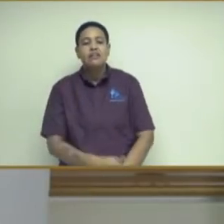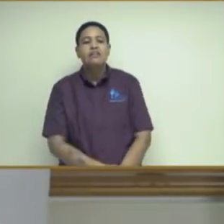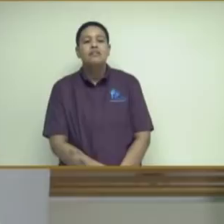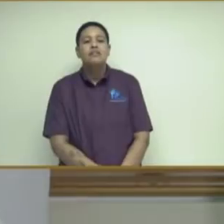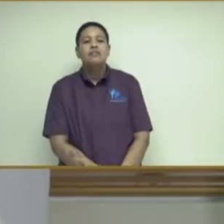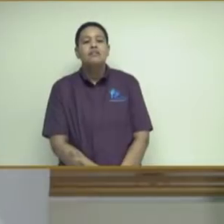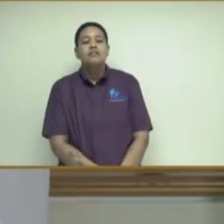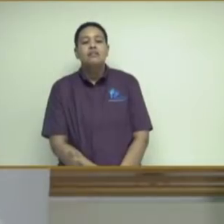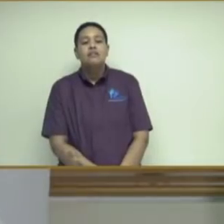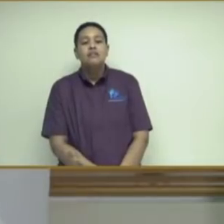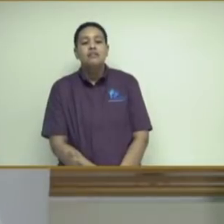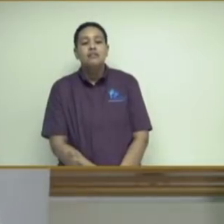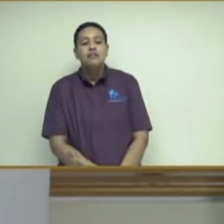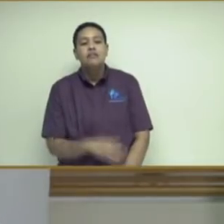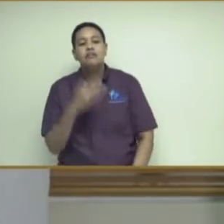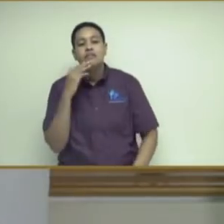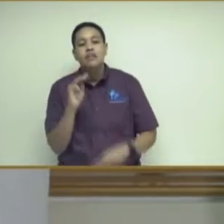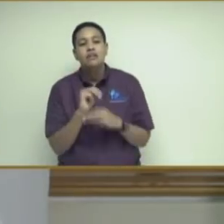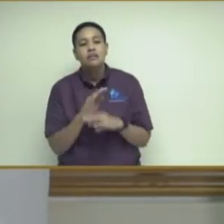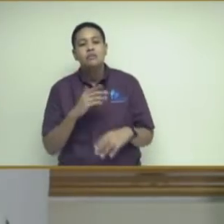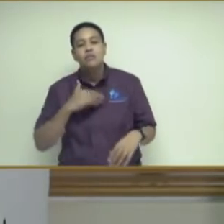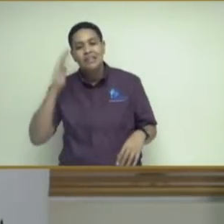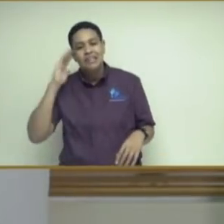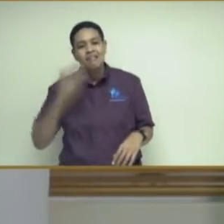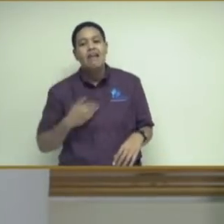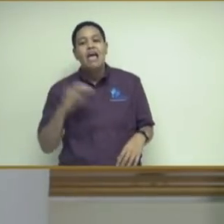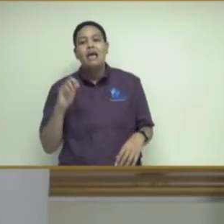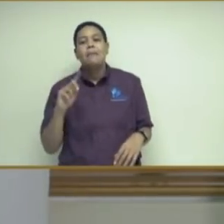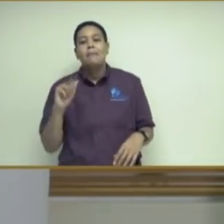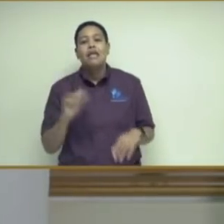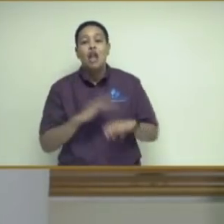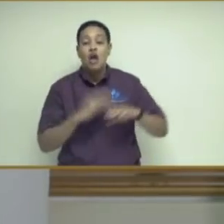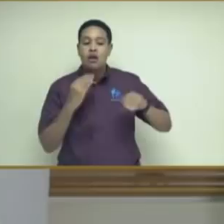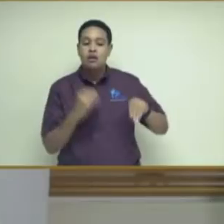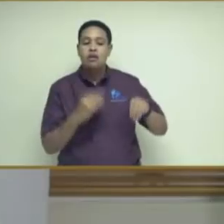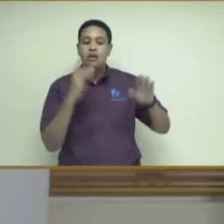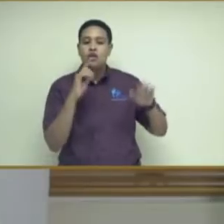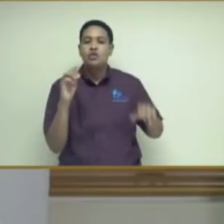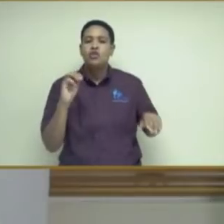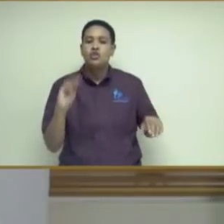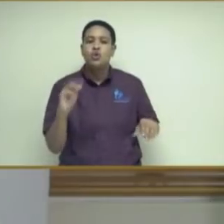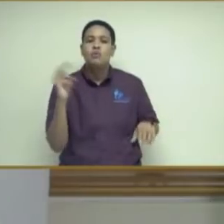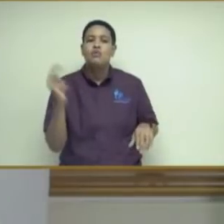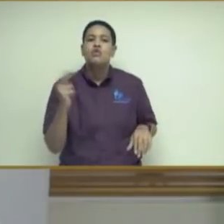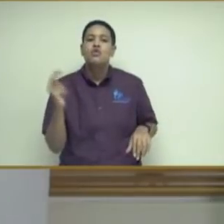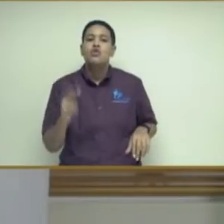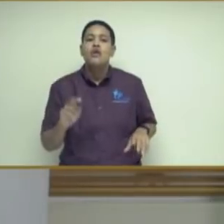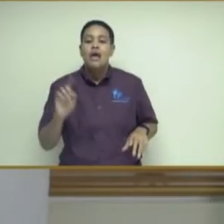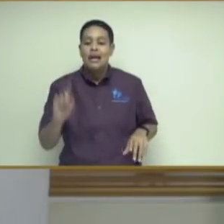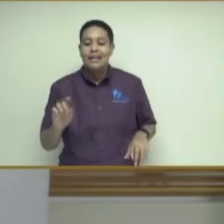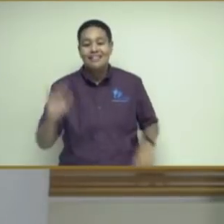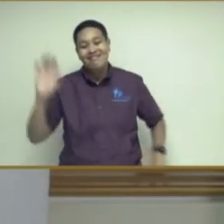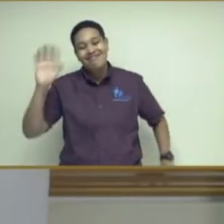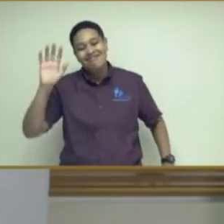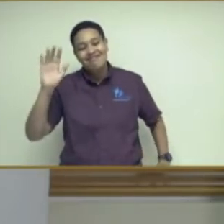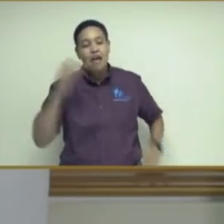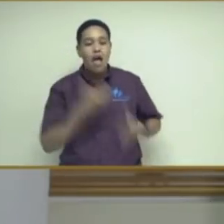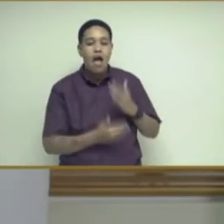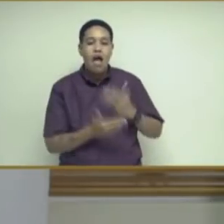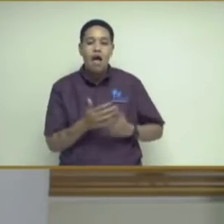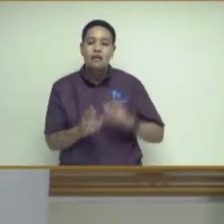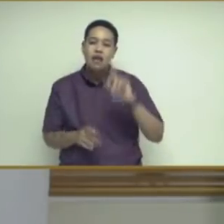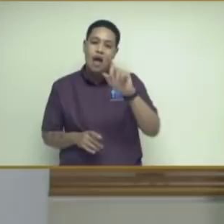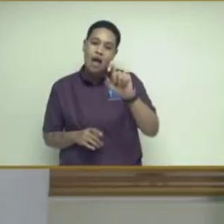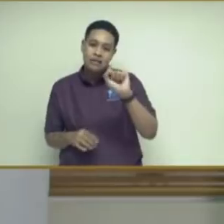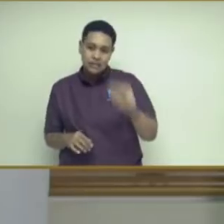much, Minister. So we're going to invite our media colleagues on the Zoom to use the raised hand feature to ask your